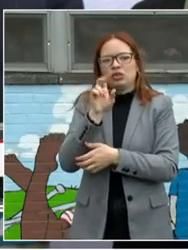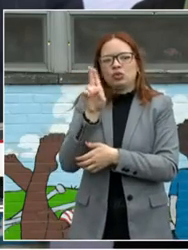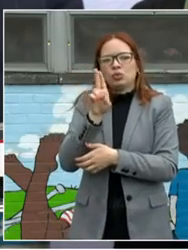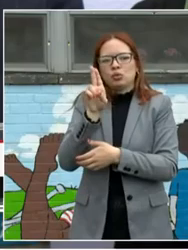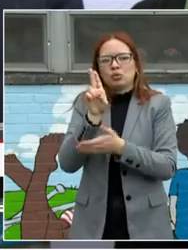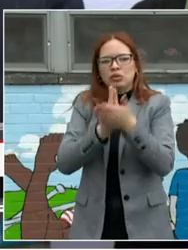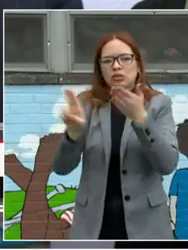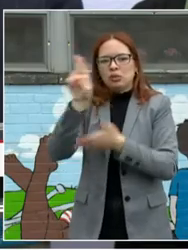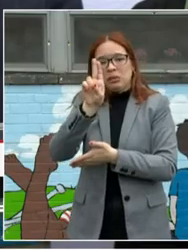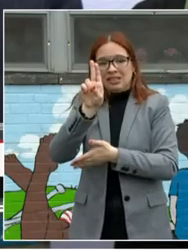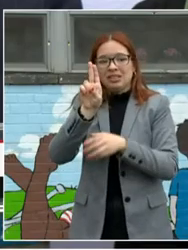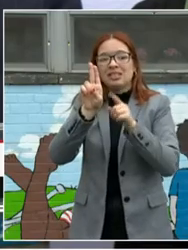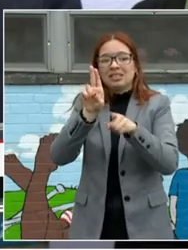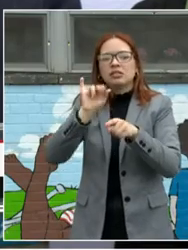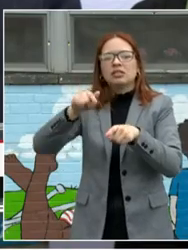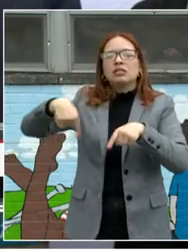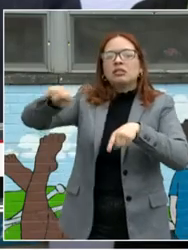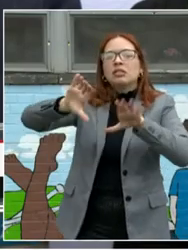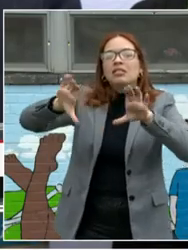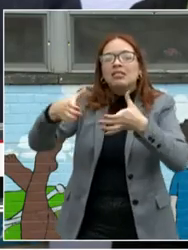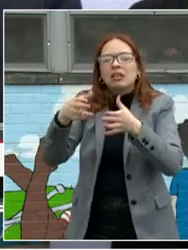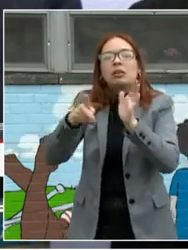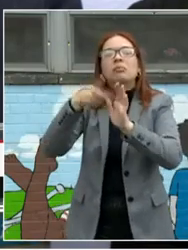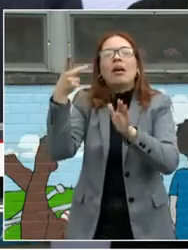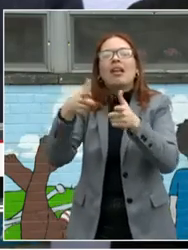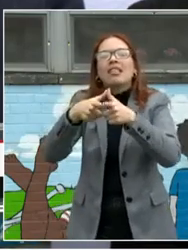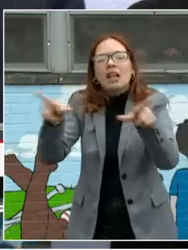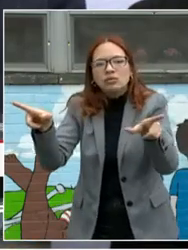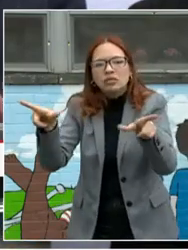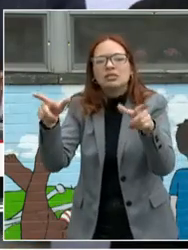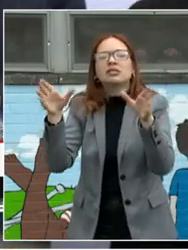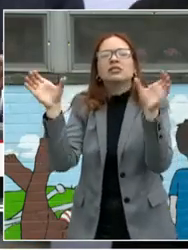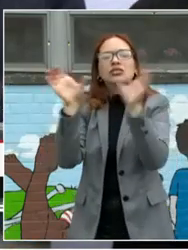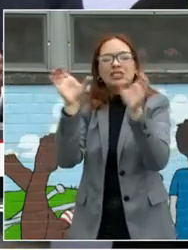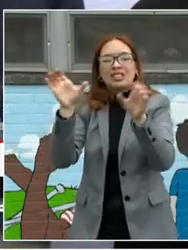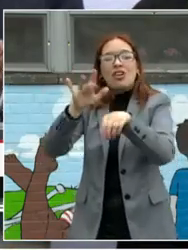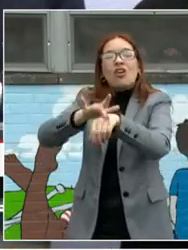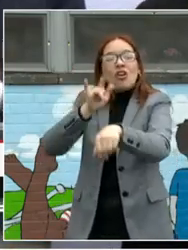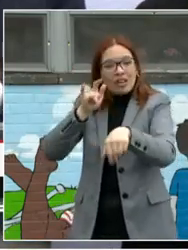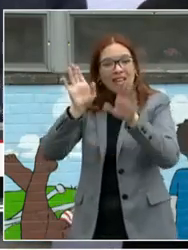bilingual associate degree candidates at UDC to all early childhood